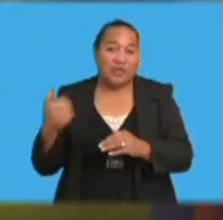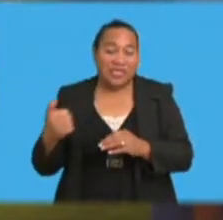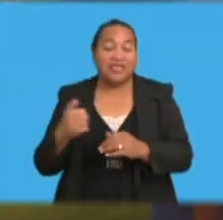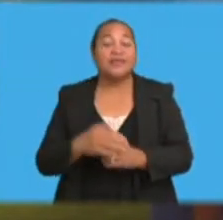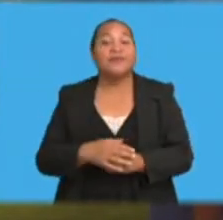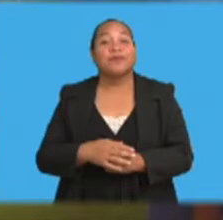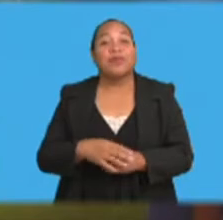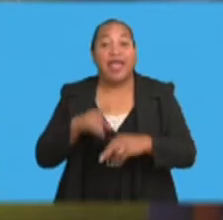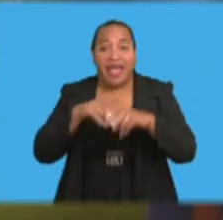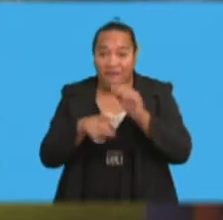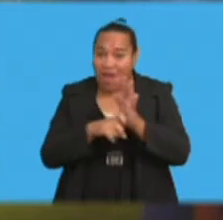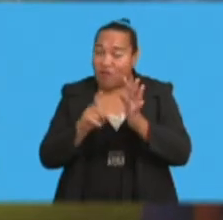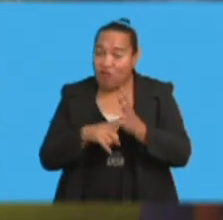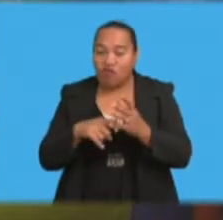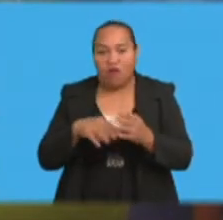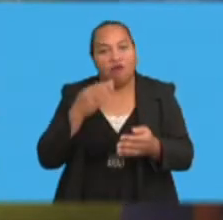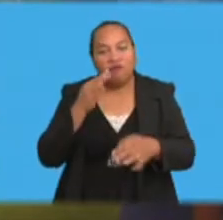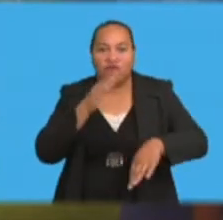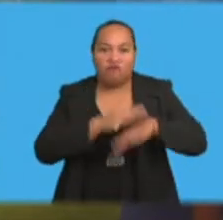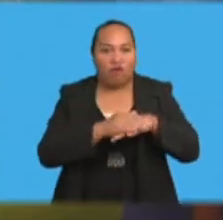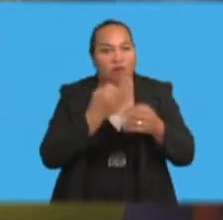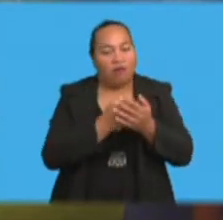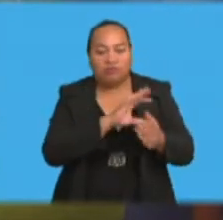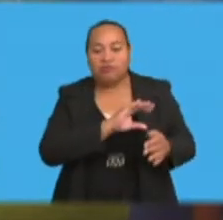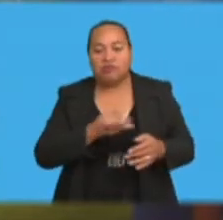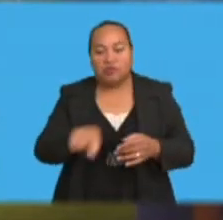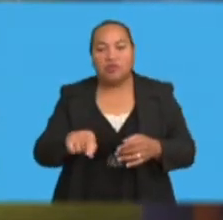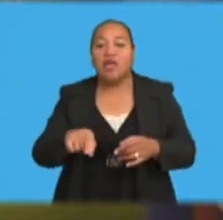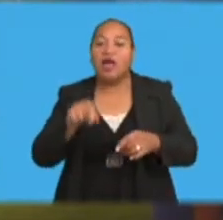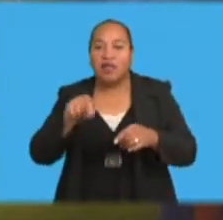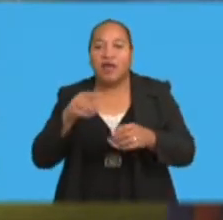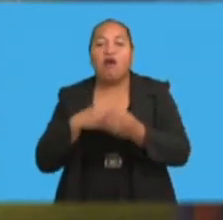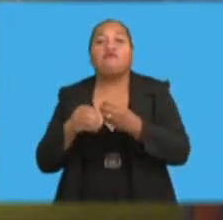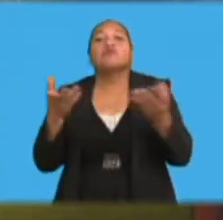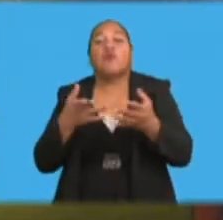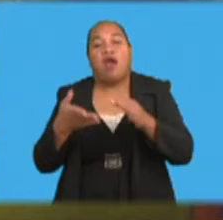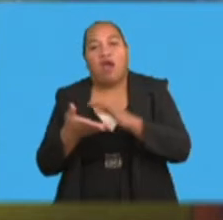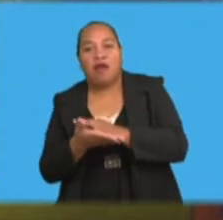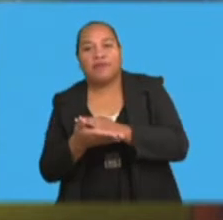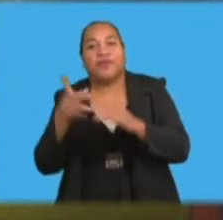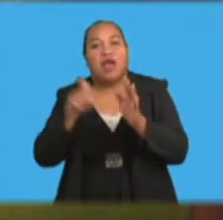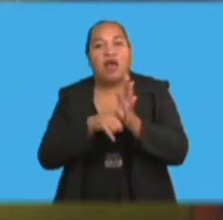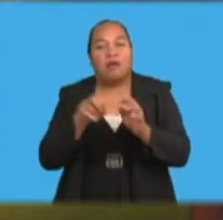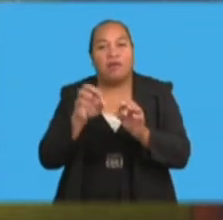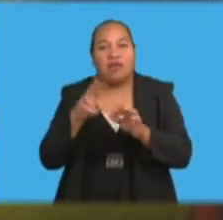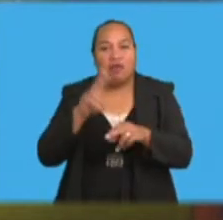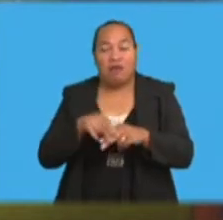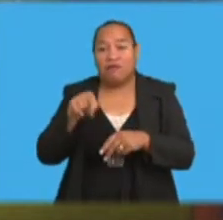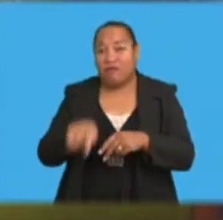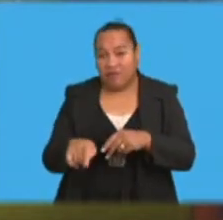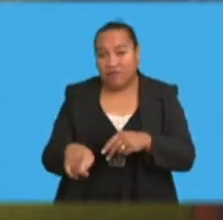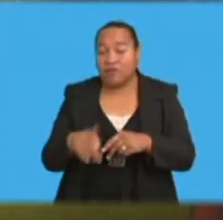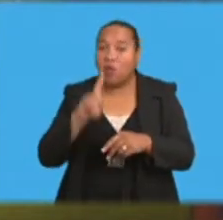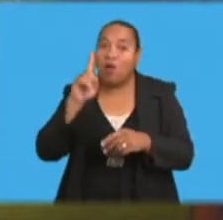the FIU has been fully funded and housed at the Reserve Bank of Fiji. The annual operating expenditure of the FIU is approximately